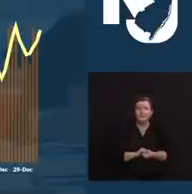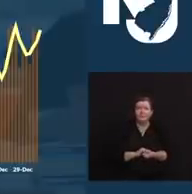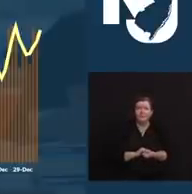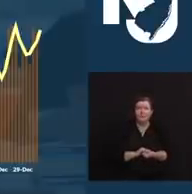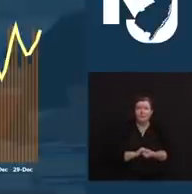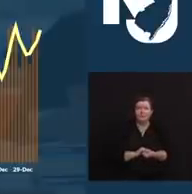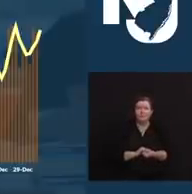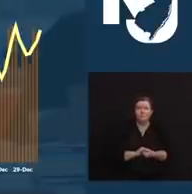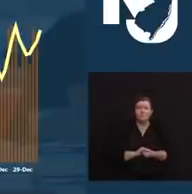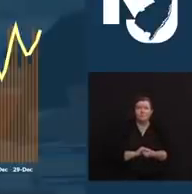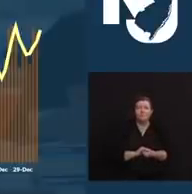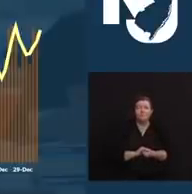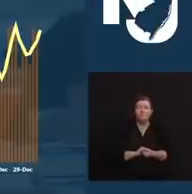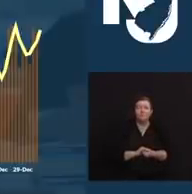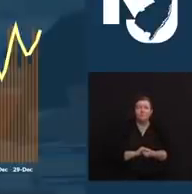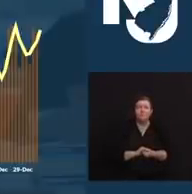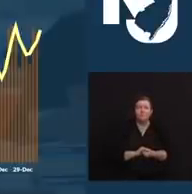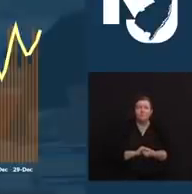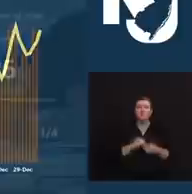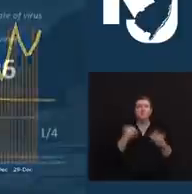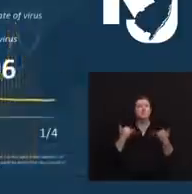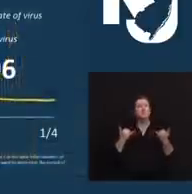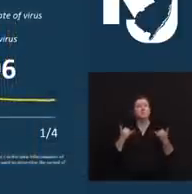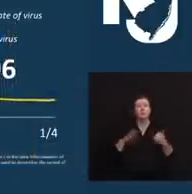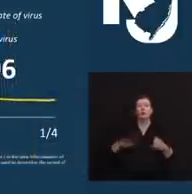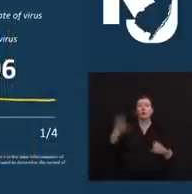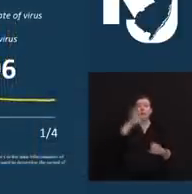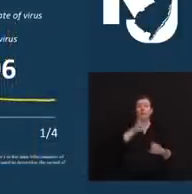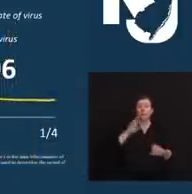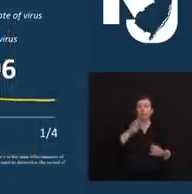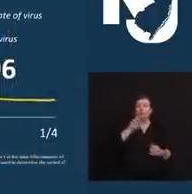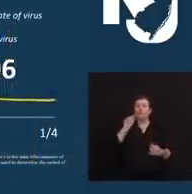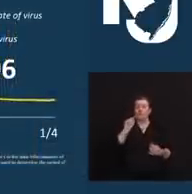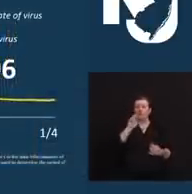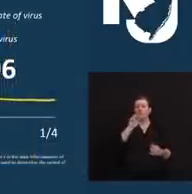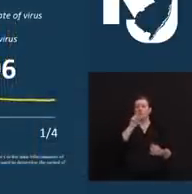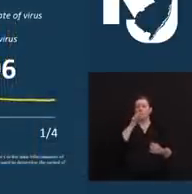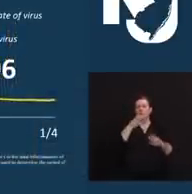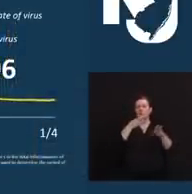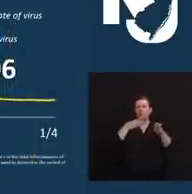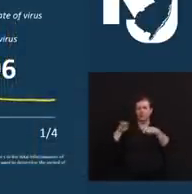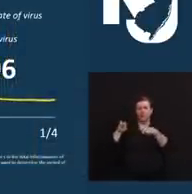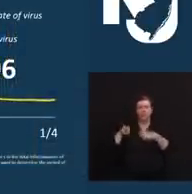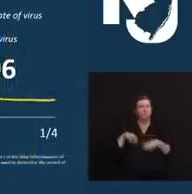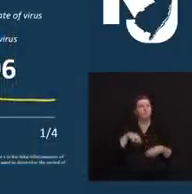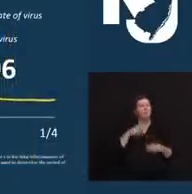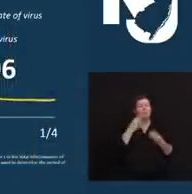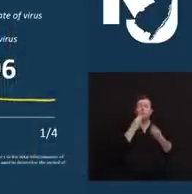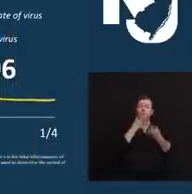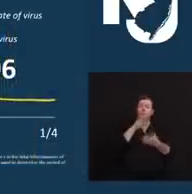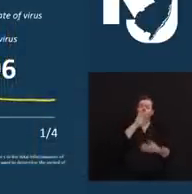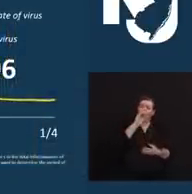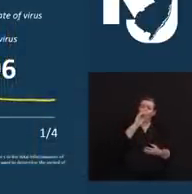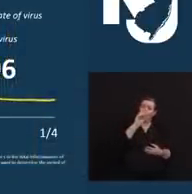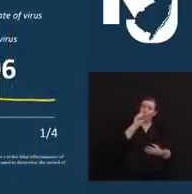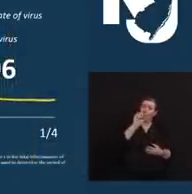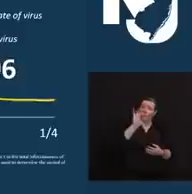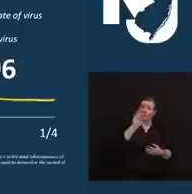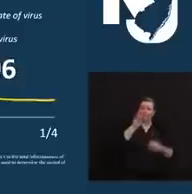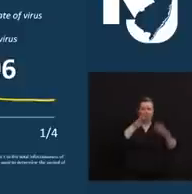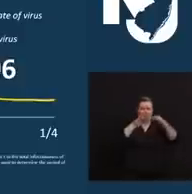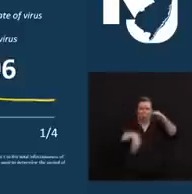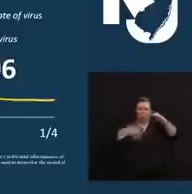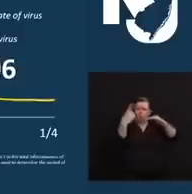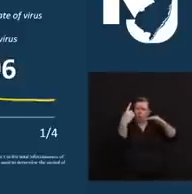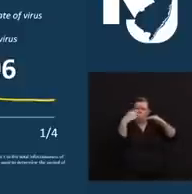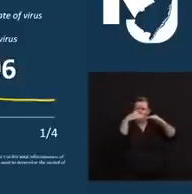before the holidays. Statewide rate of transmission, the good news is it's 0.96, and it remains under 1 now for the past number of